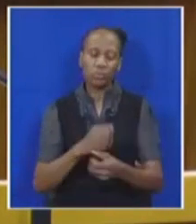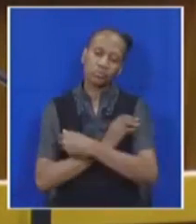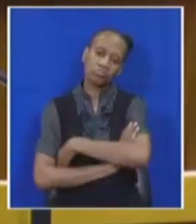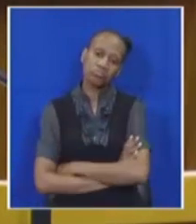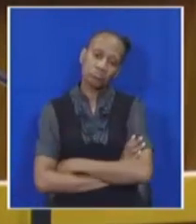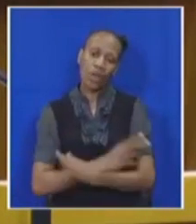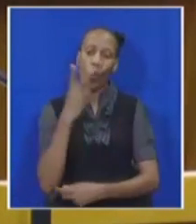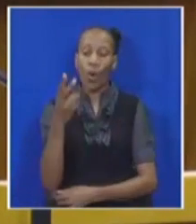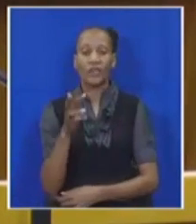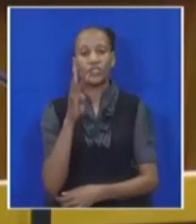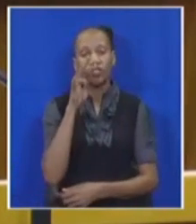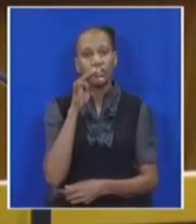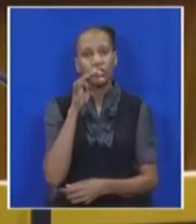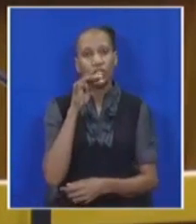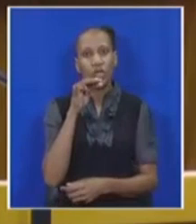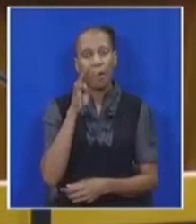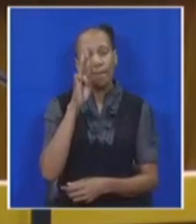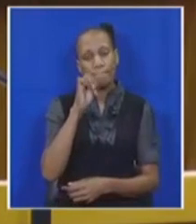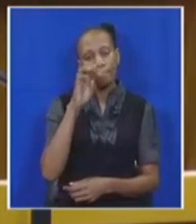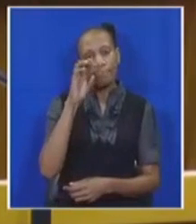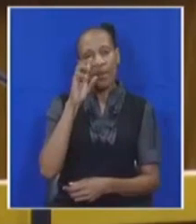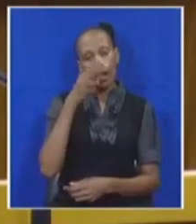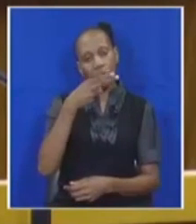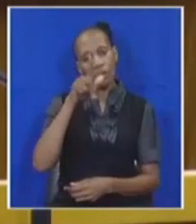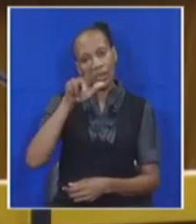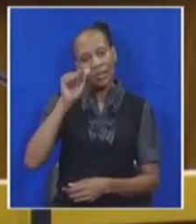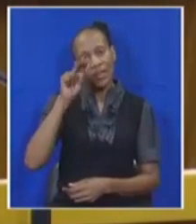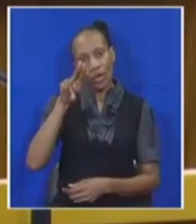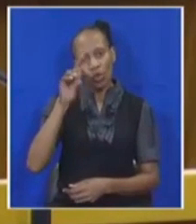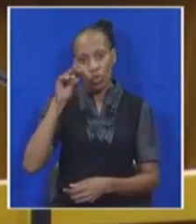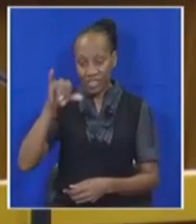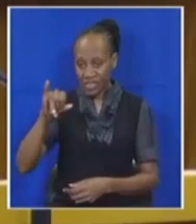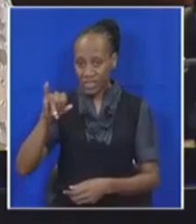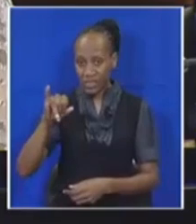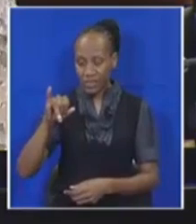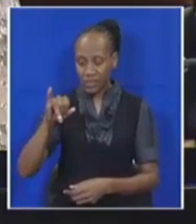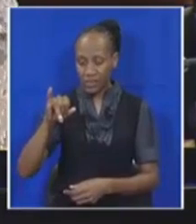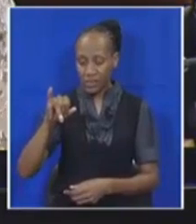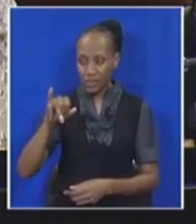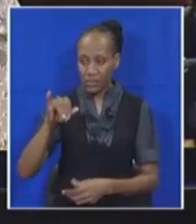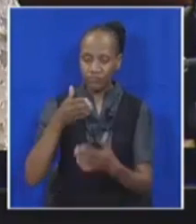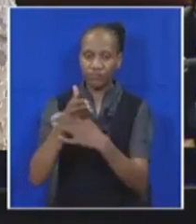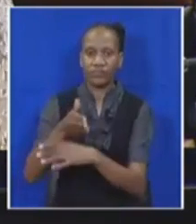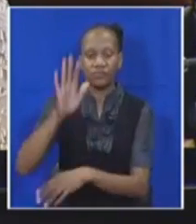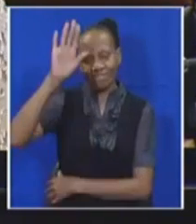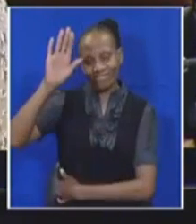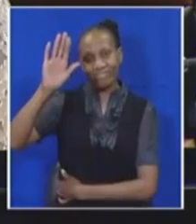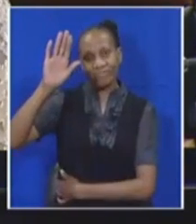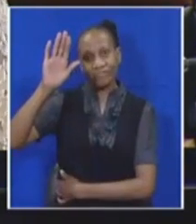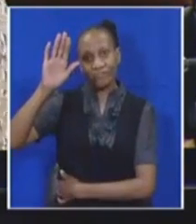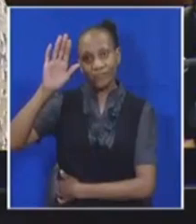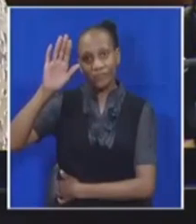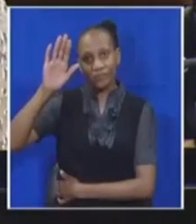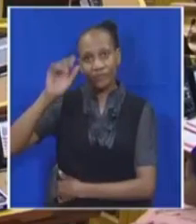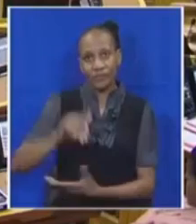Hlaudi Motsoeneng and his enforcers looted the Honourable Van Damme, please take your seat. You are recognized. I want to